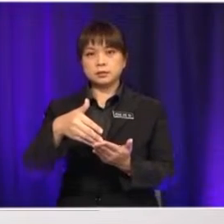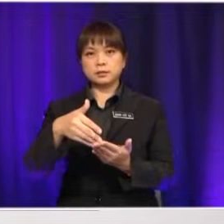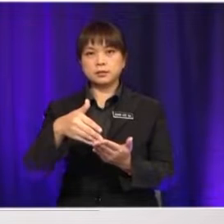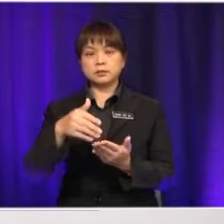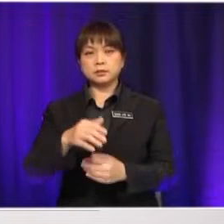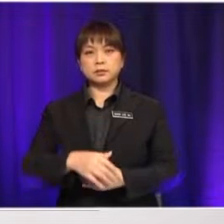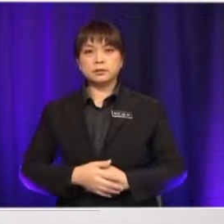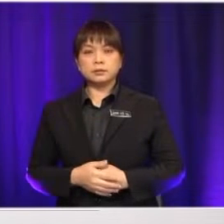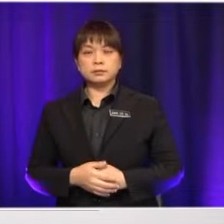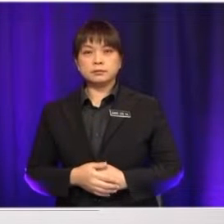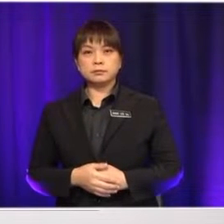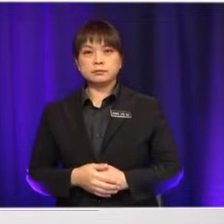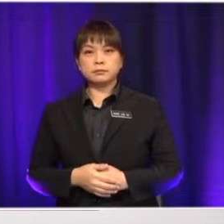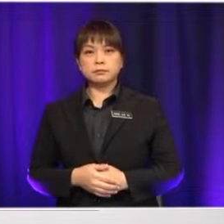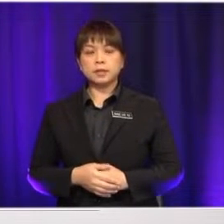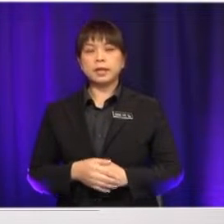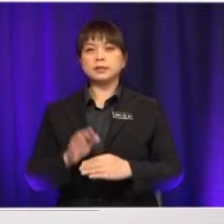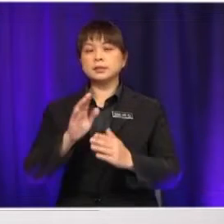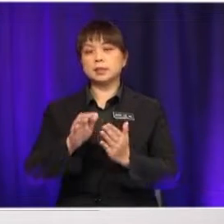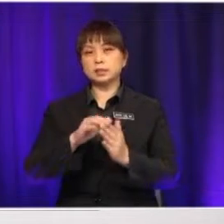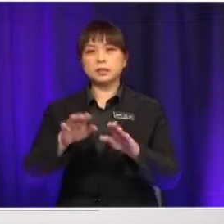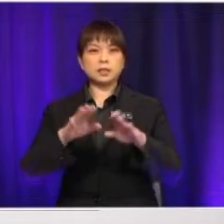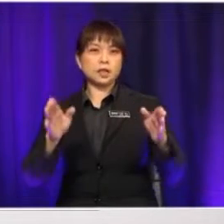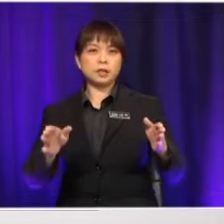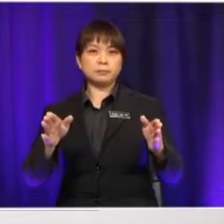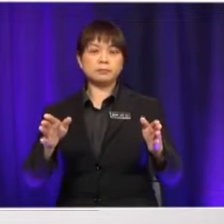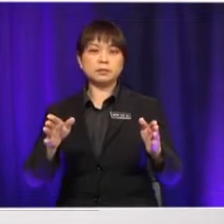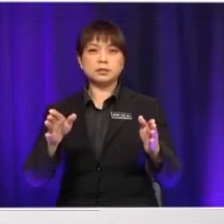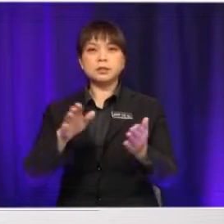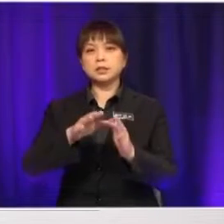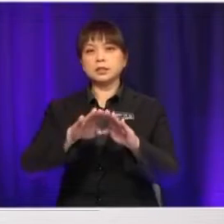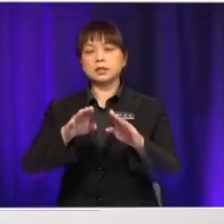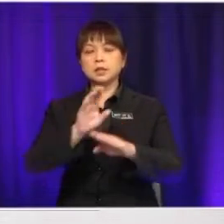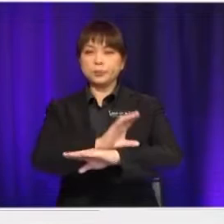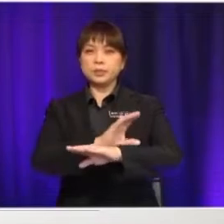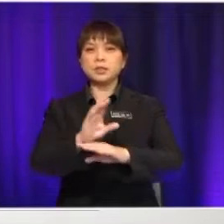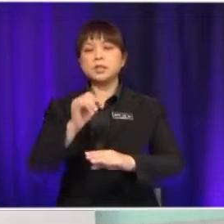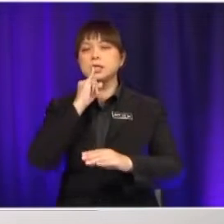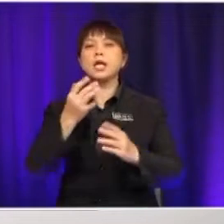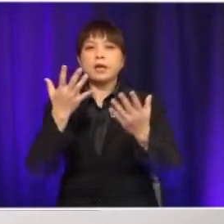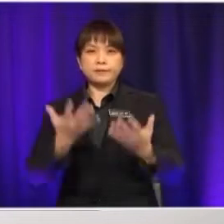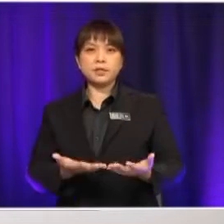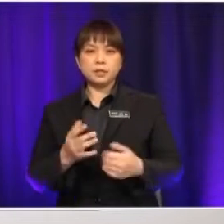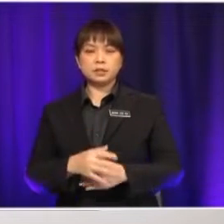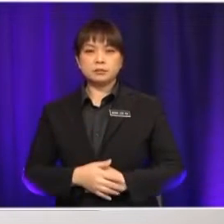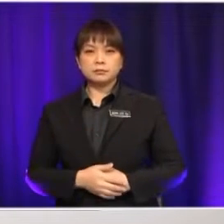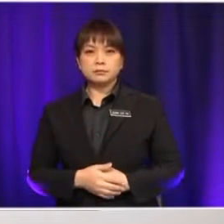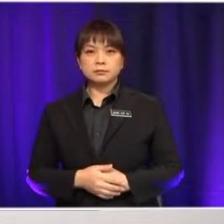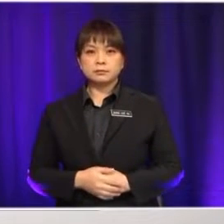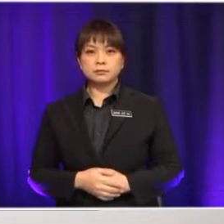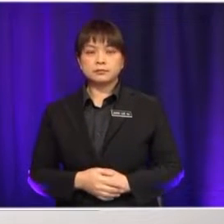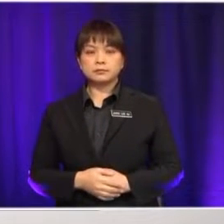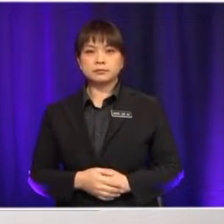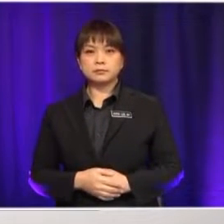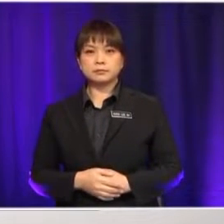to me for carry it around. Okay, yeah, one is light, one is heavy. All right, how about another one? Wen